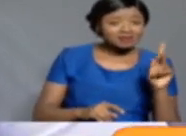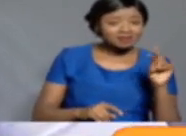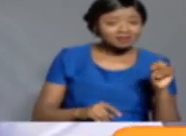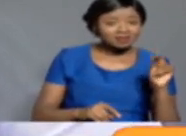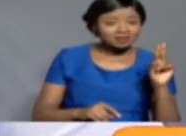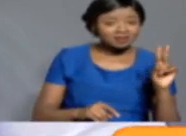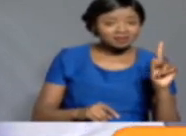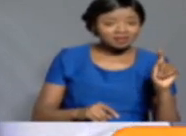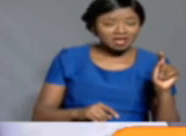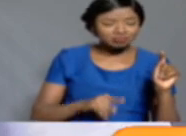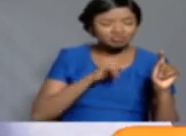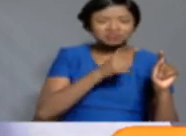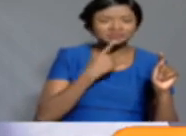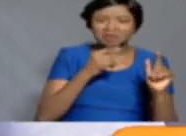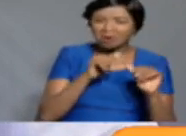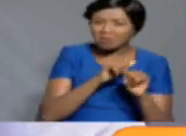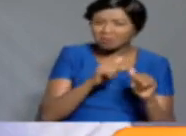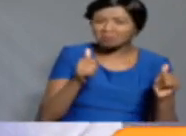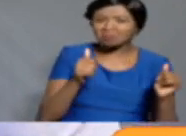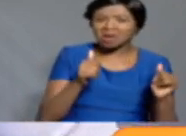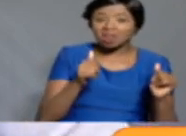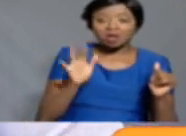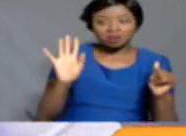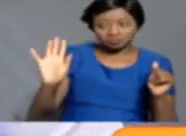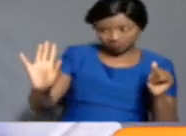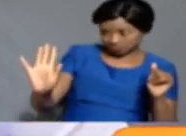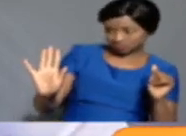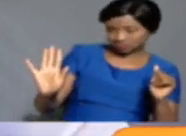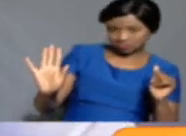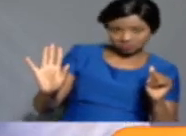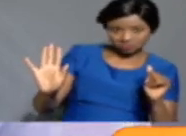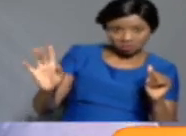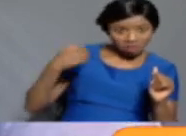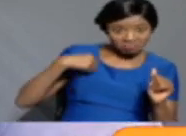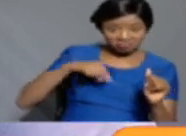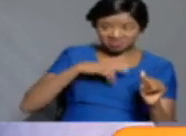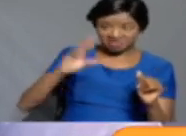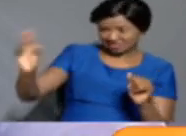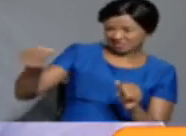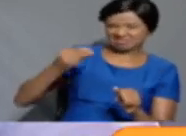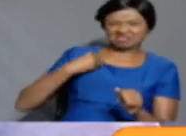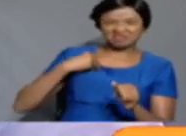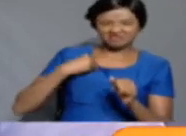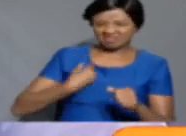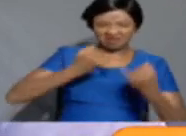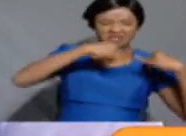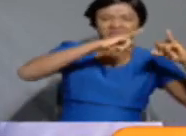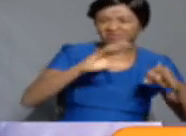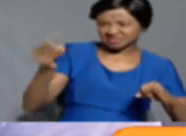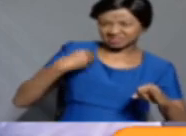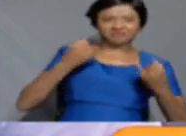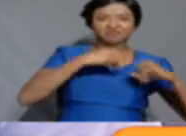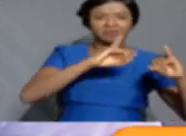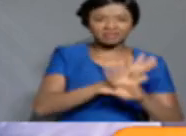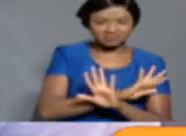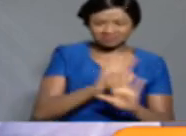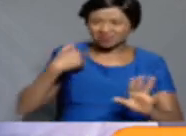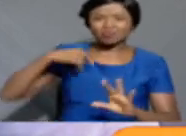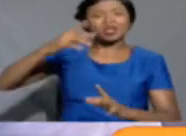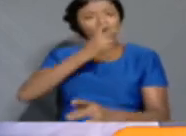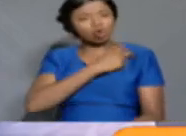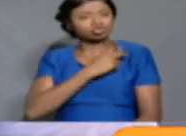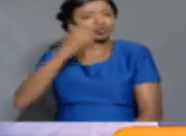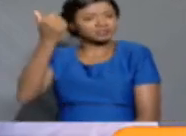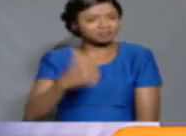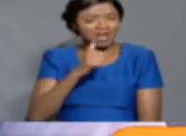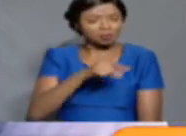it up very well and saying, no, we're not just going to be reloaded into a process that we have not been consulted.